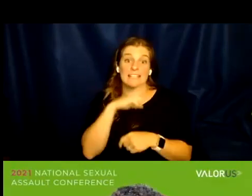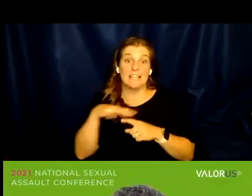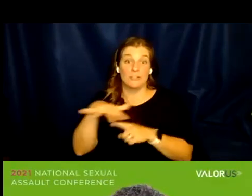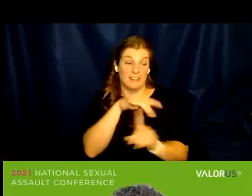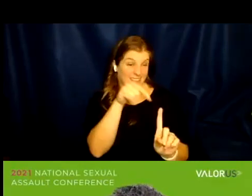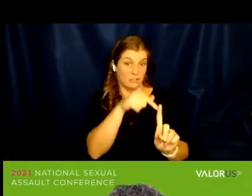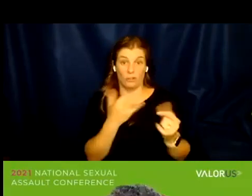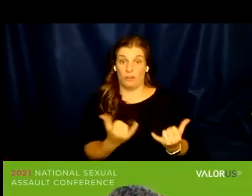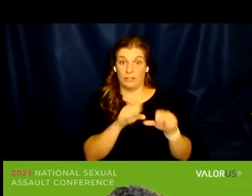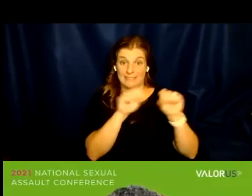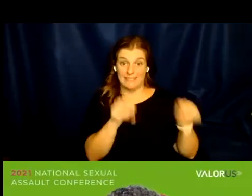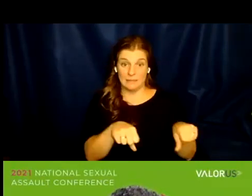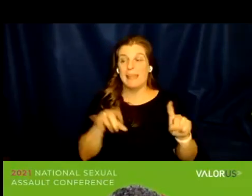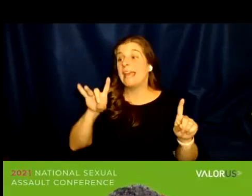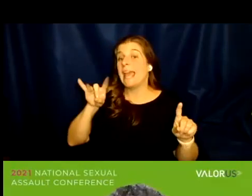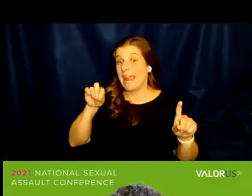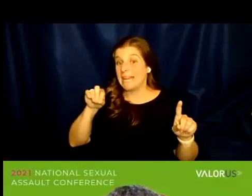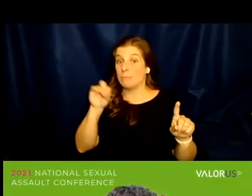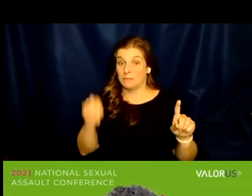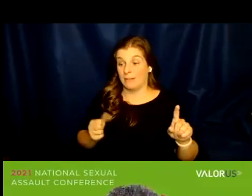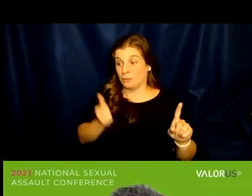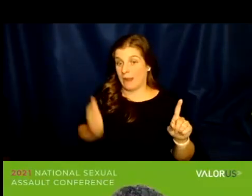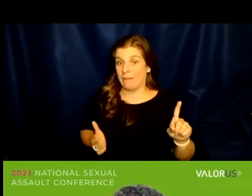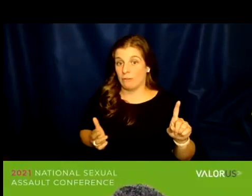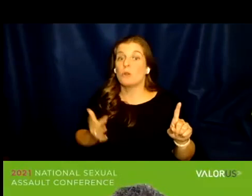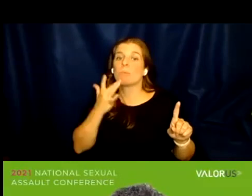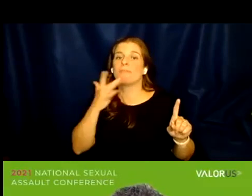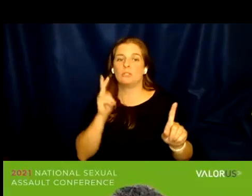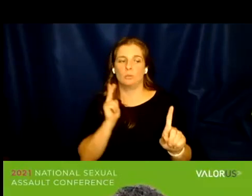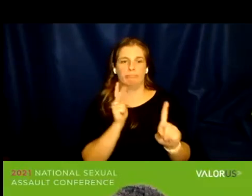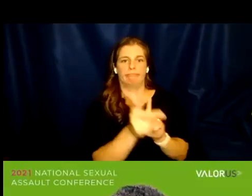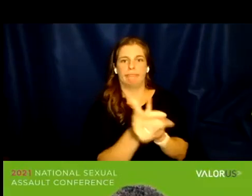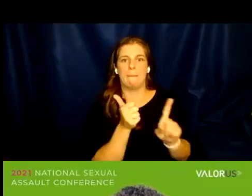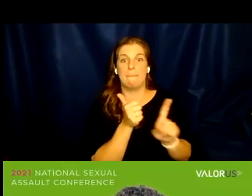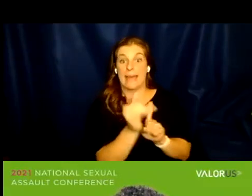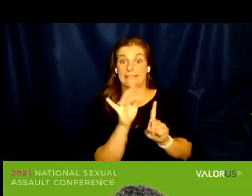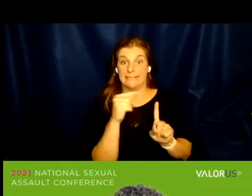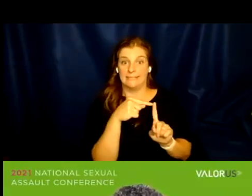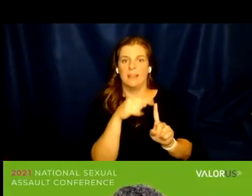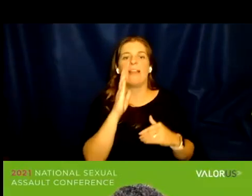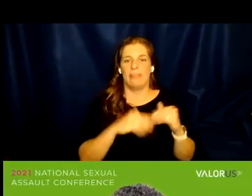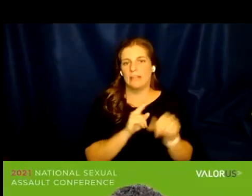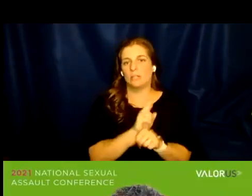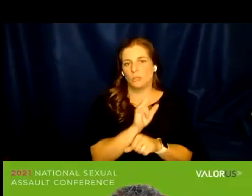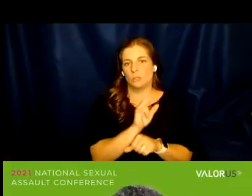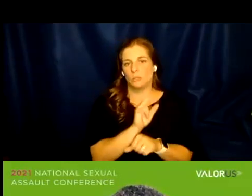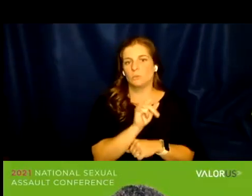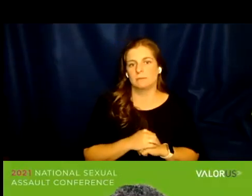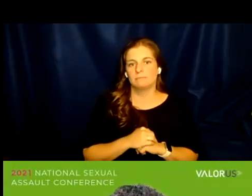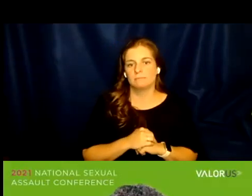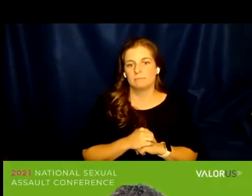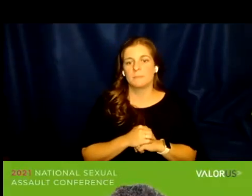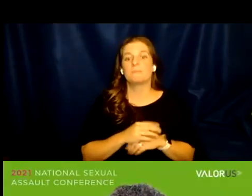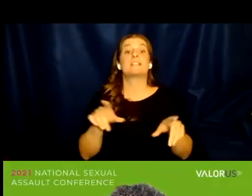survivors would rather drive by that hamburger stand and starve than use it. And so as sexual assault survivors and sexual